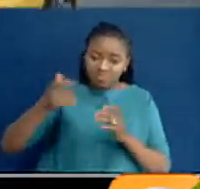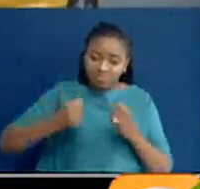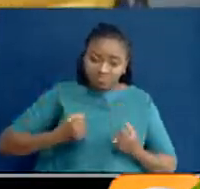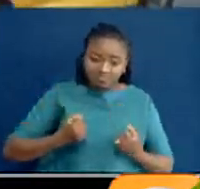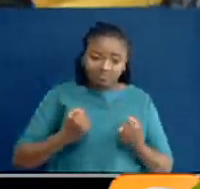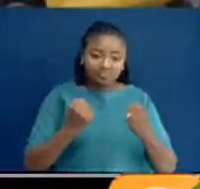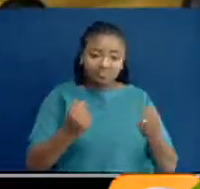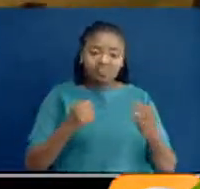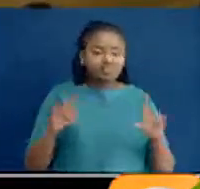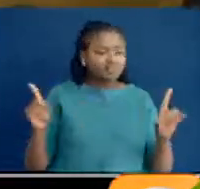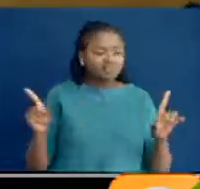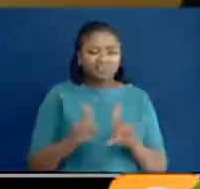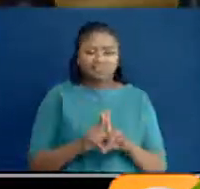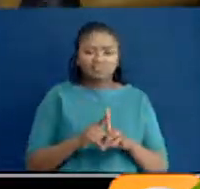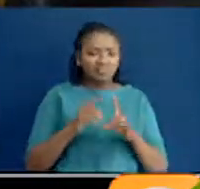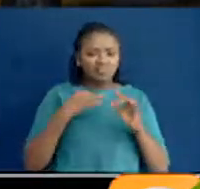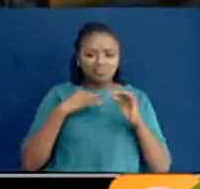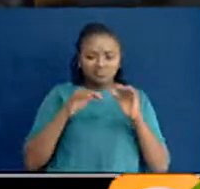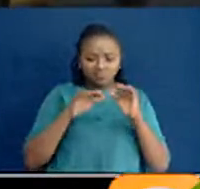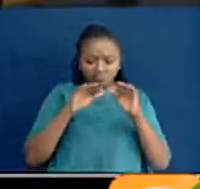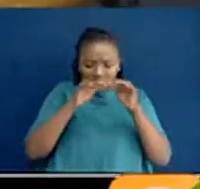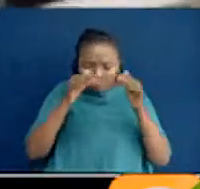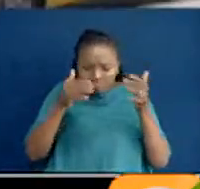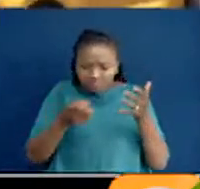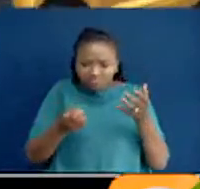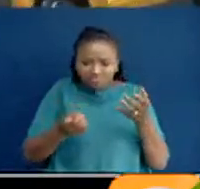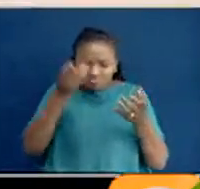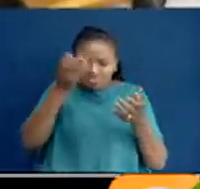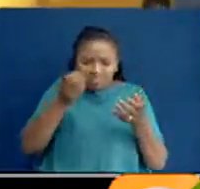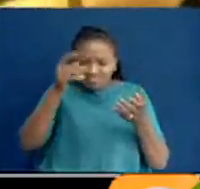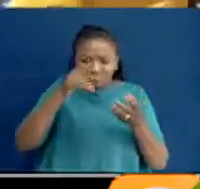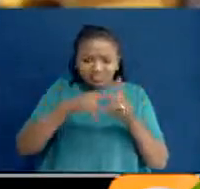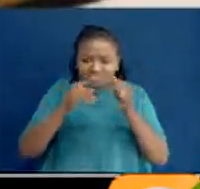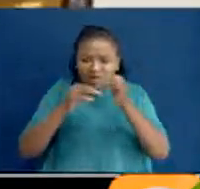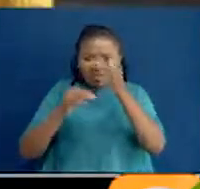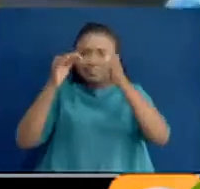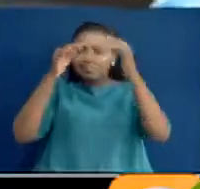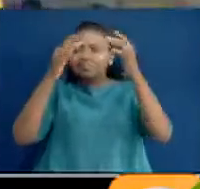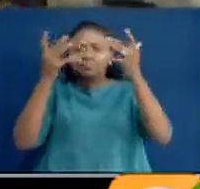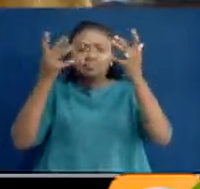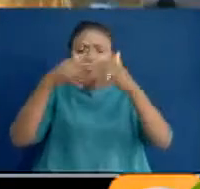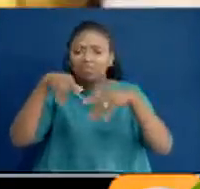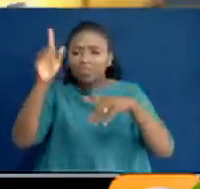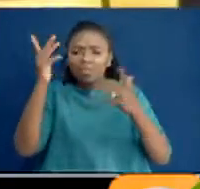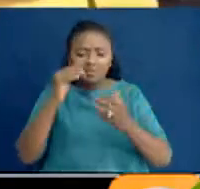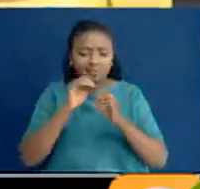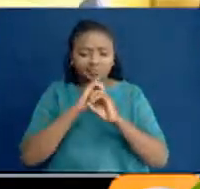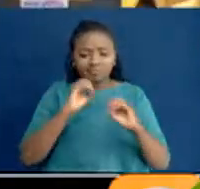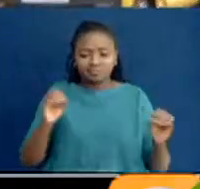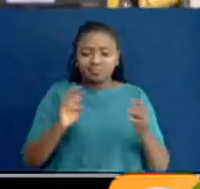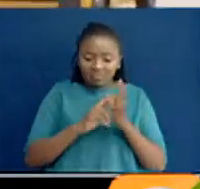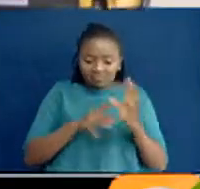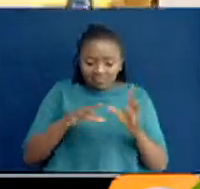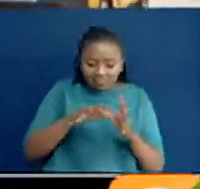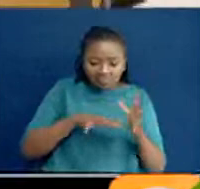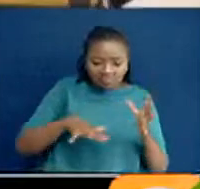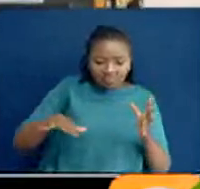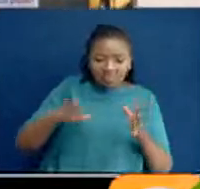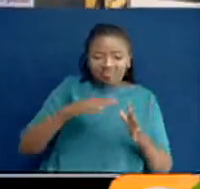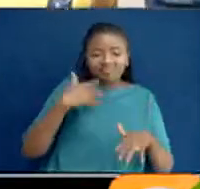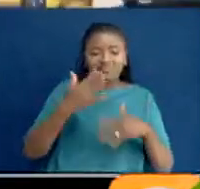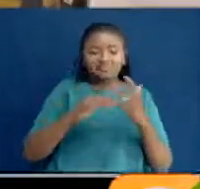just said. They are the reason why we are not having money in our pockets. They are the reason why money is being diverted to